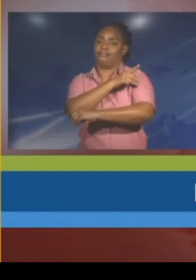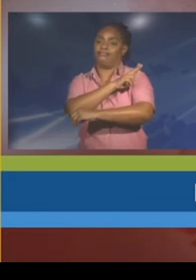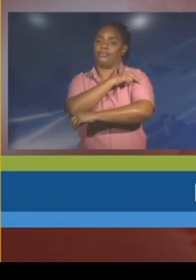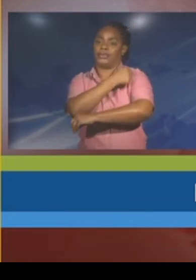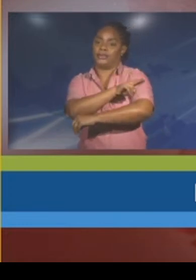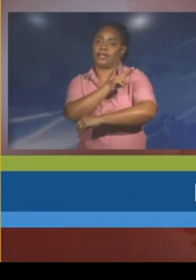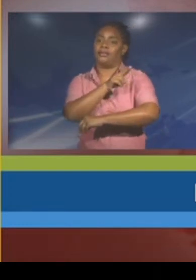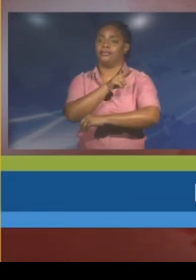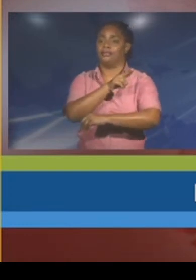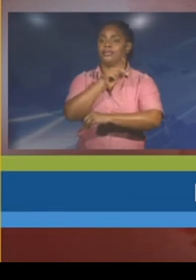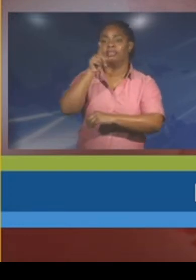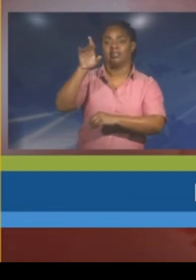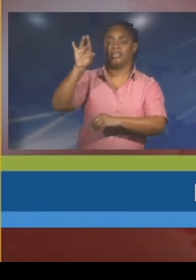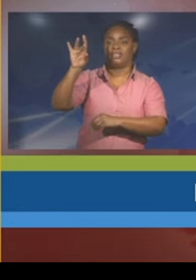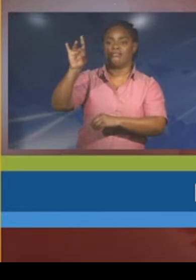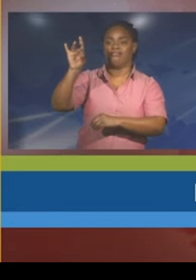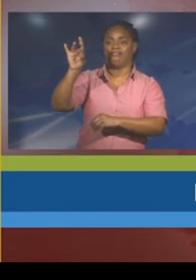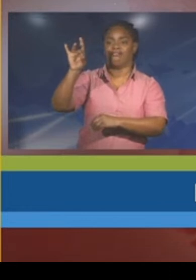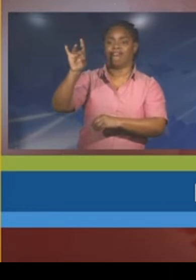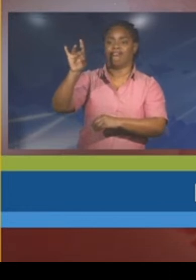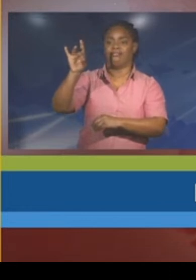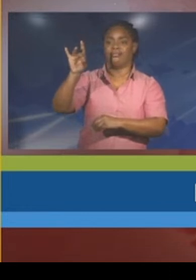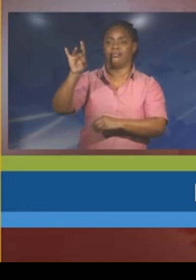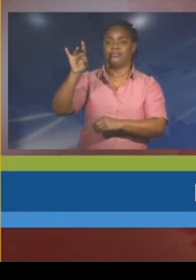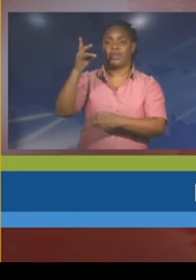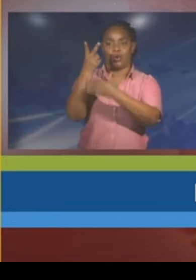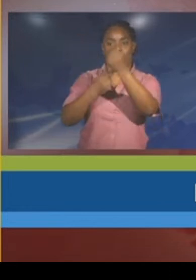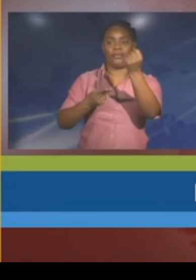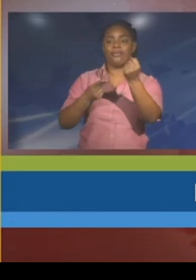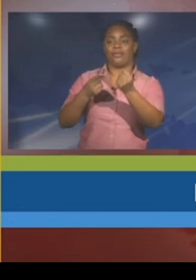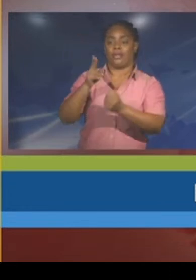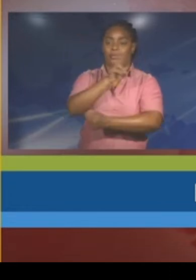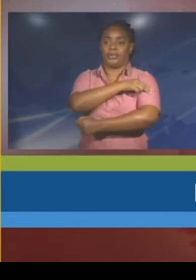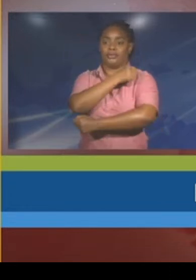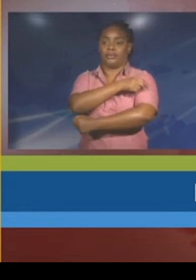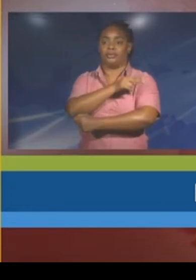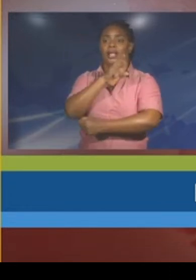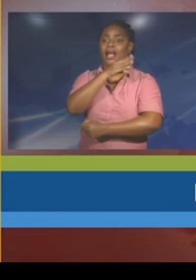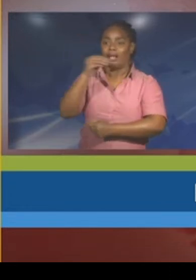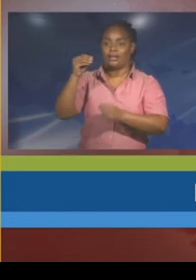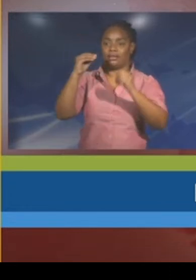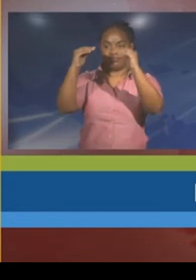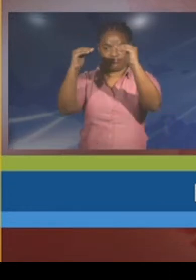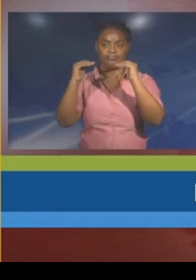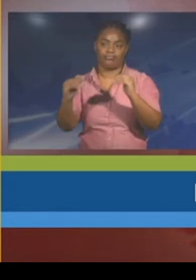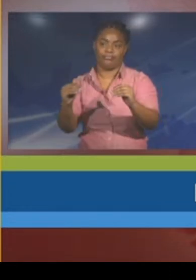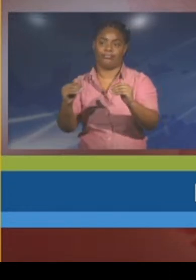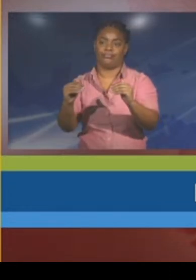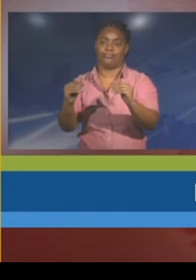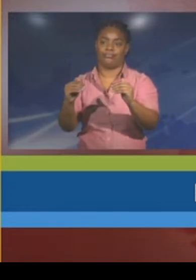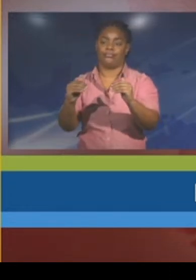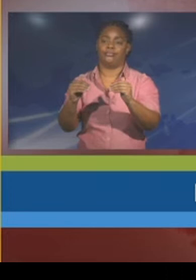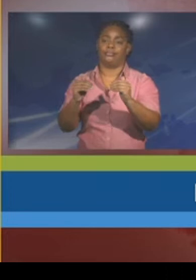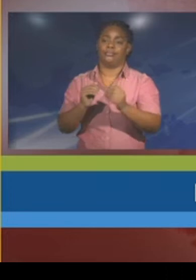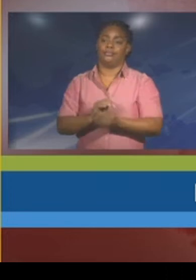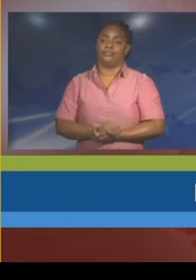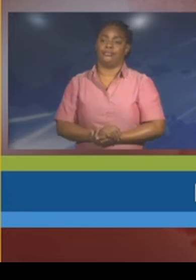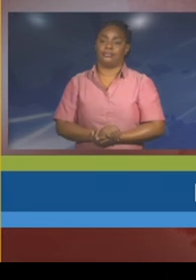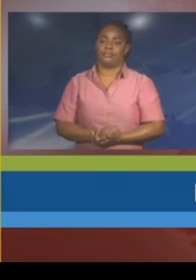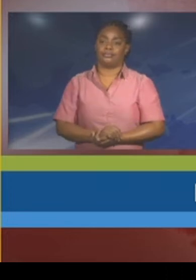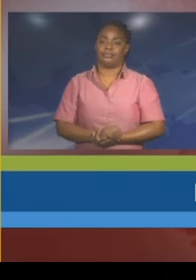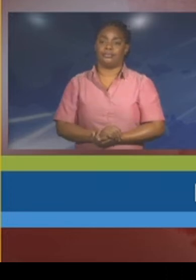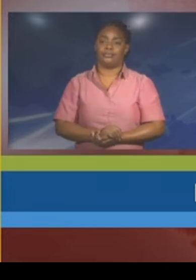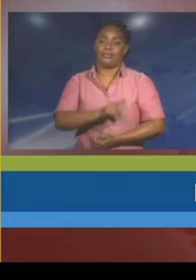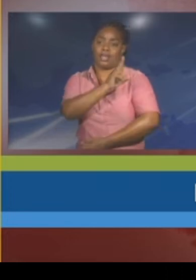88 patients. That includes step-down and hospital facilities. And of course, the patients by vaccination status